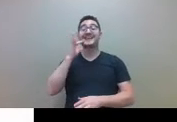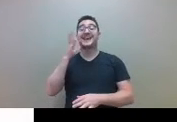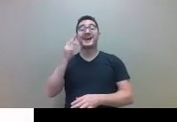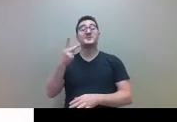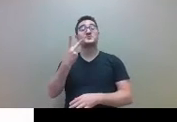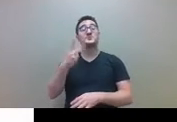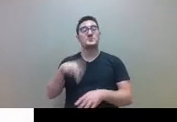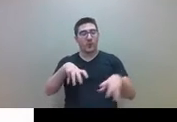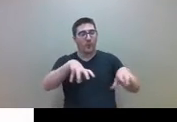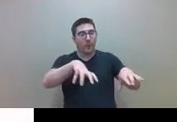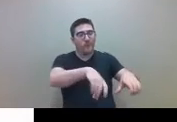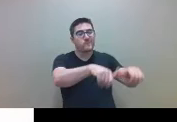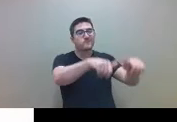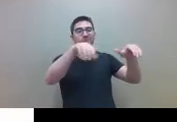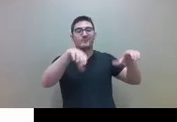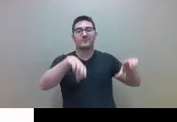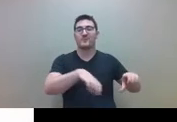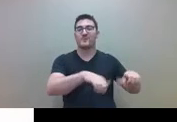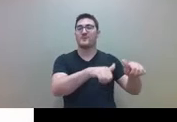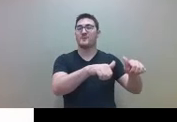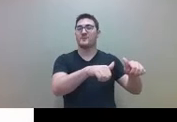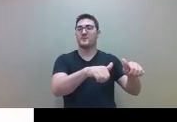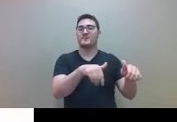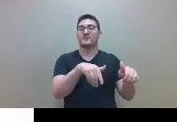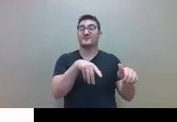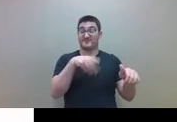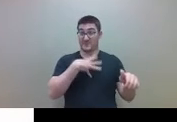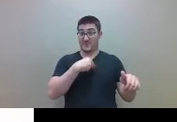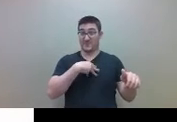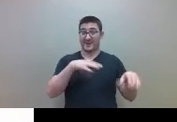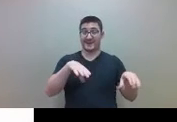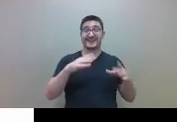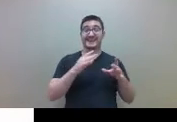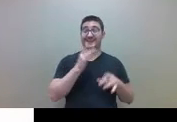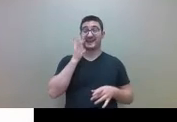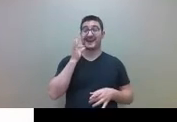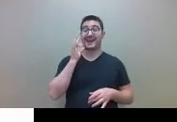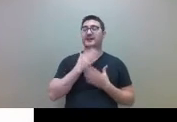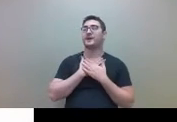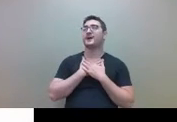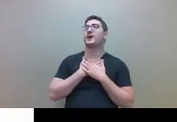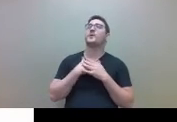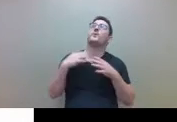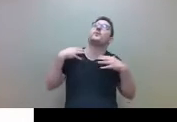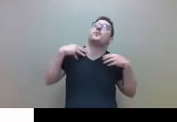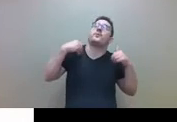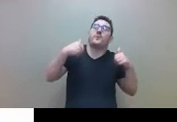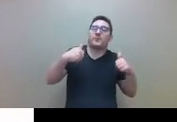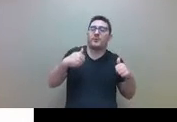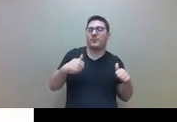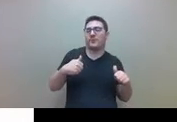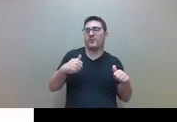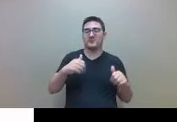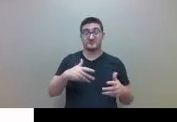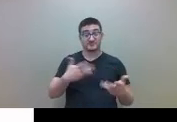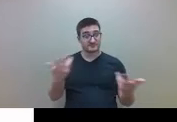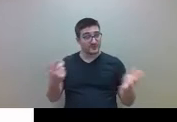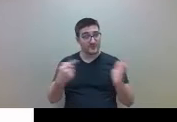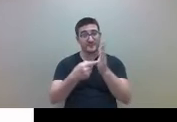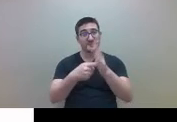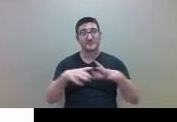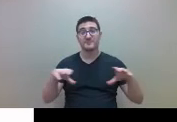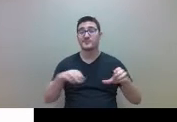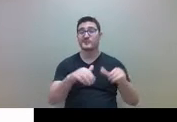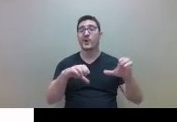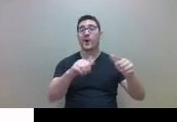now. Okay, so complementary therapies of relaxation, massage, Reiki,